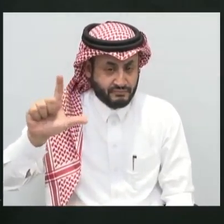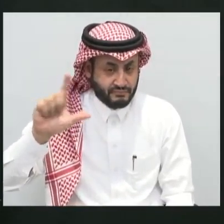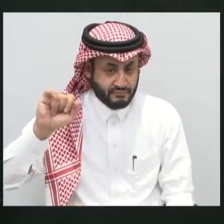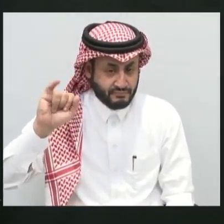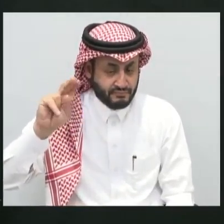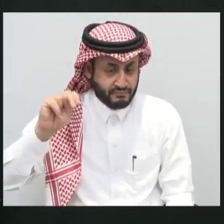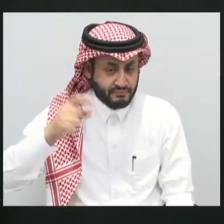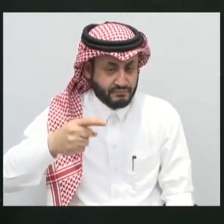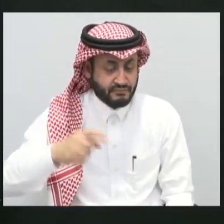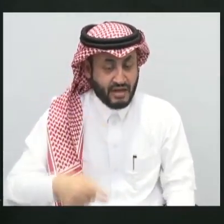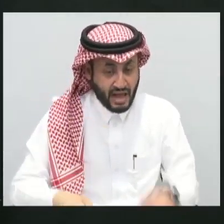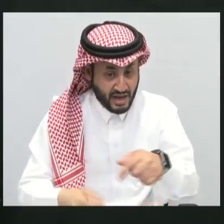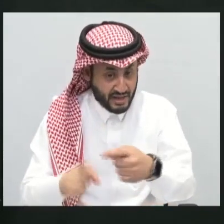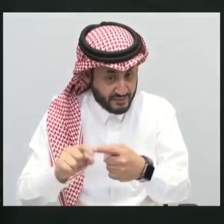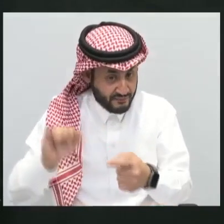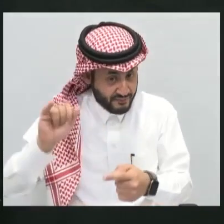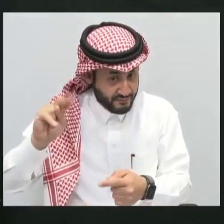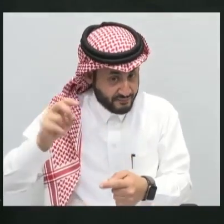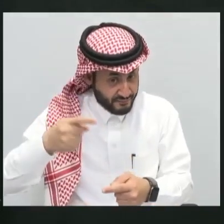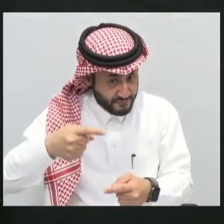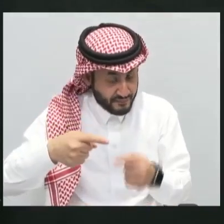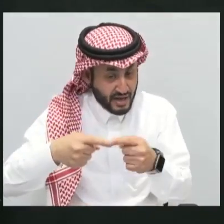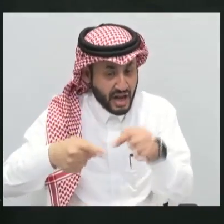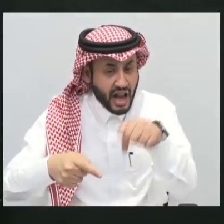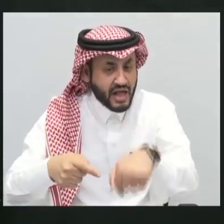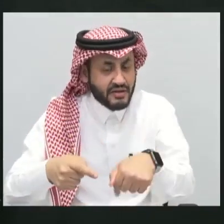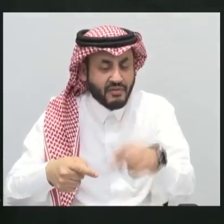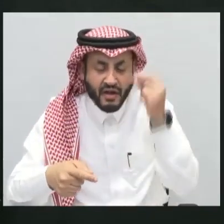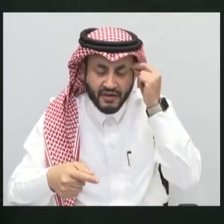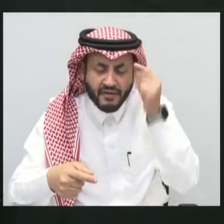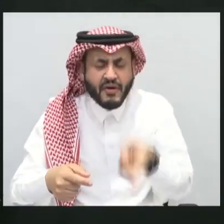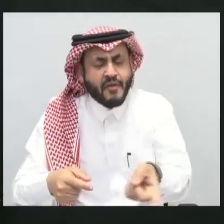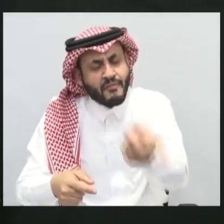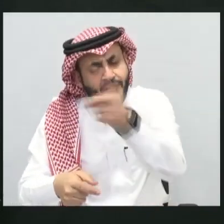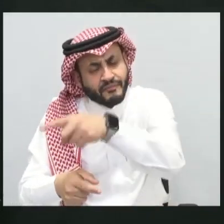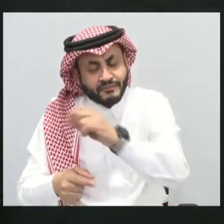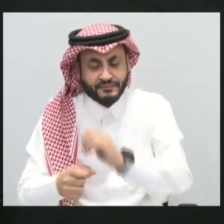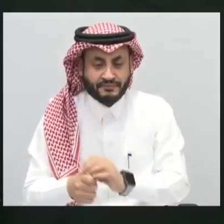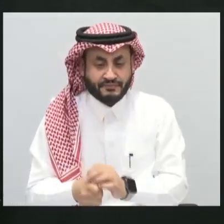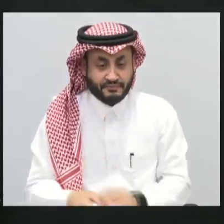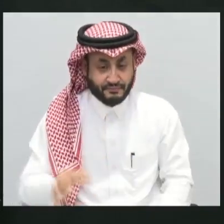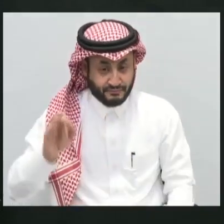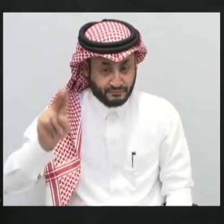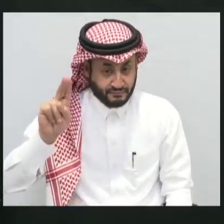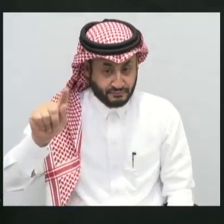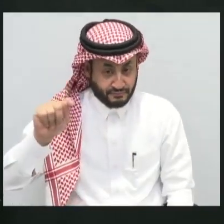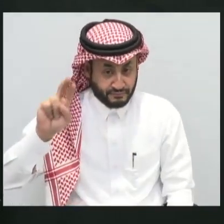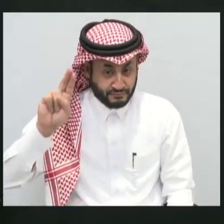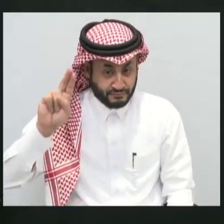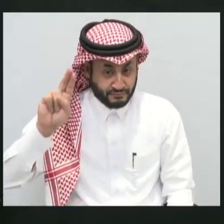I use the present progressive that ends with ing form to talk about future plans that is